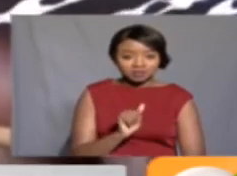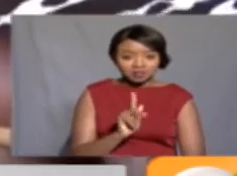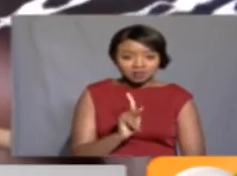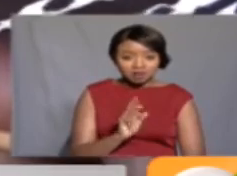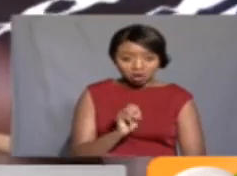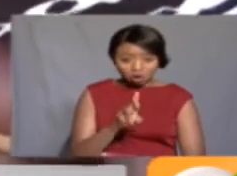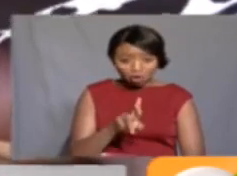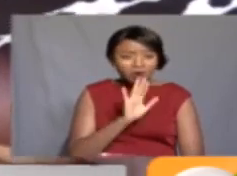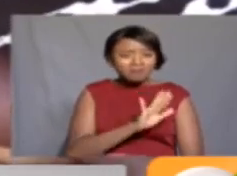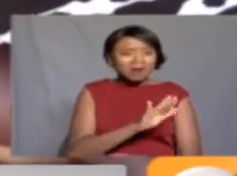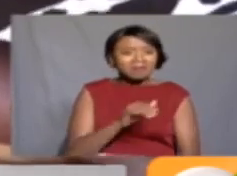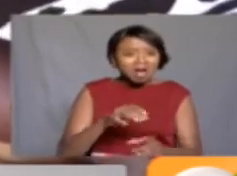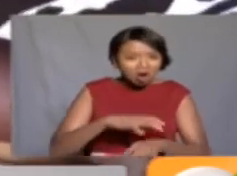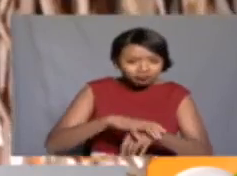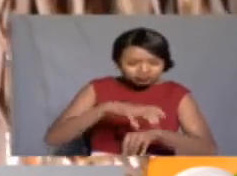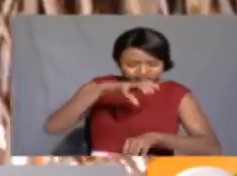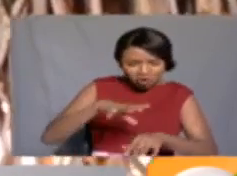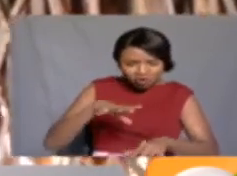of the ankles and the feet.